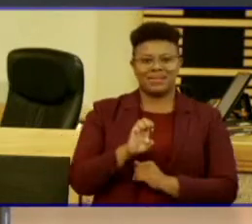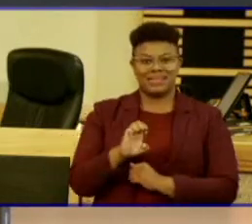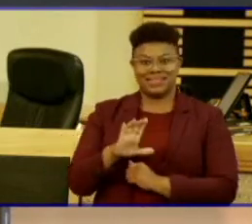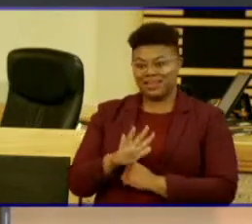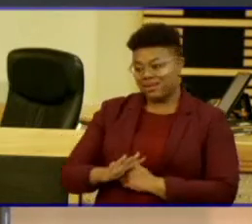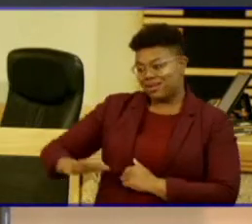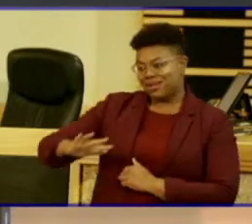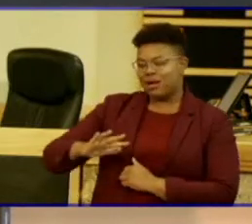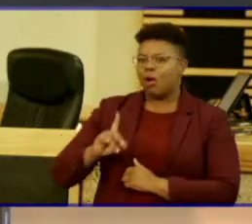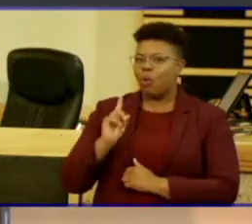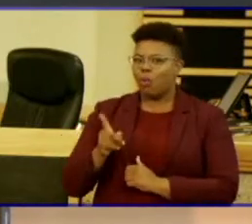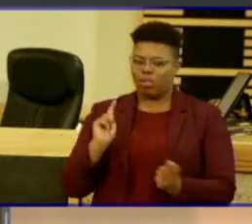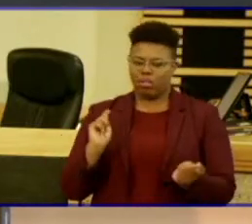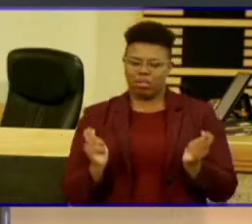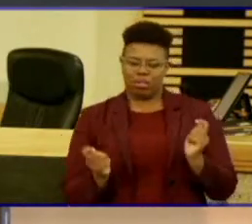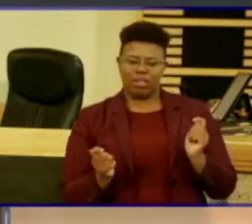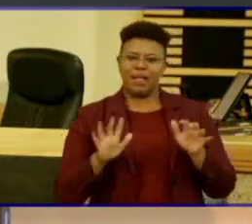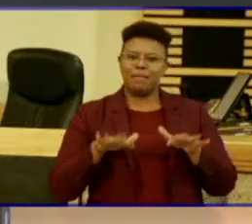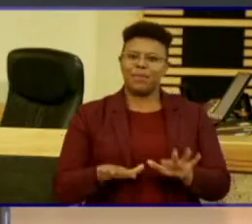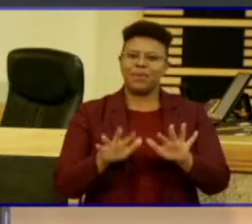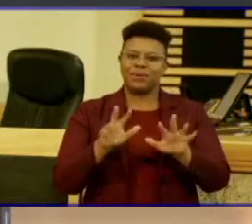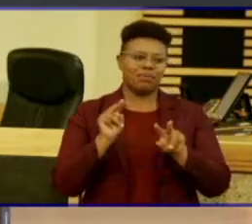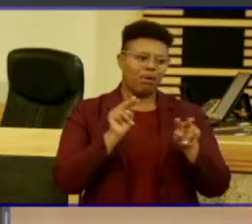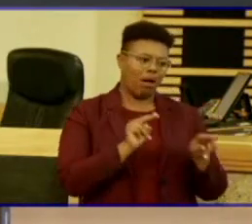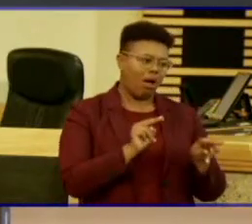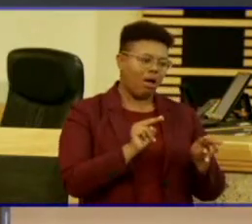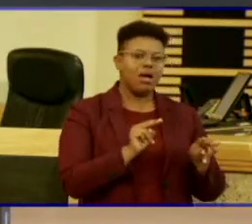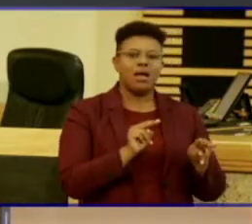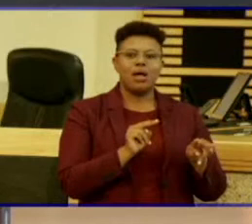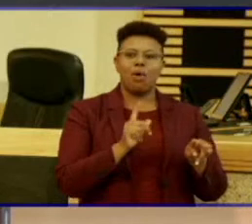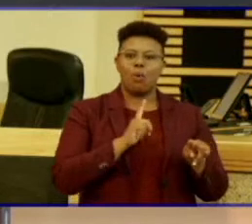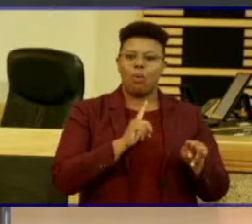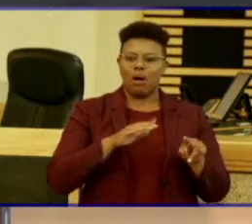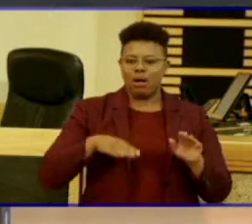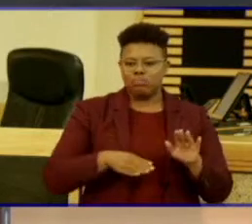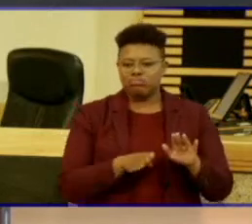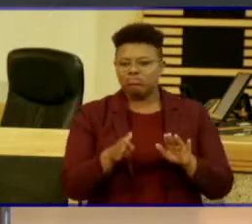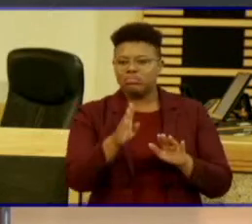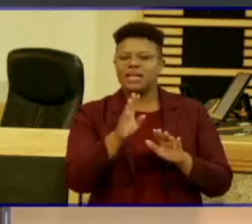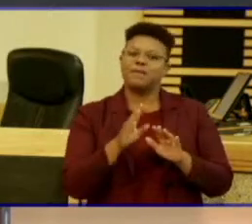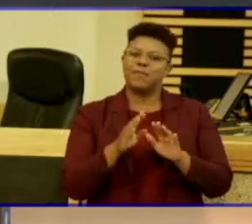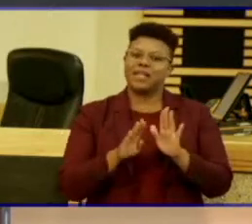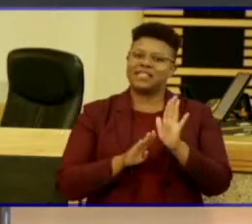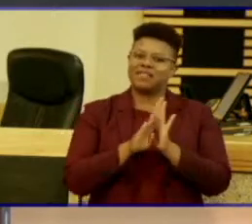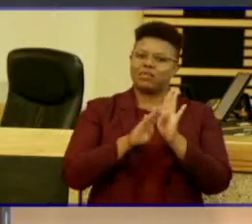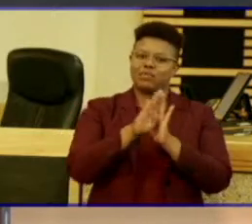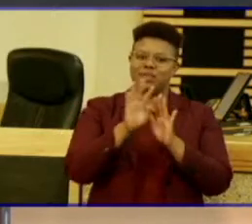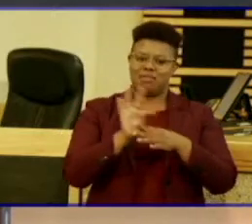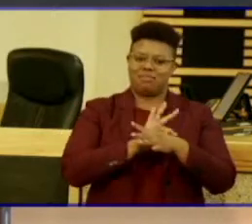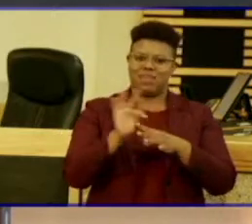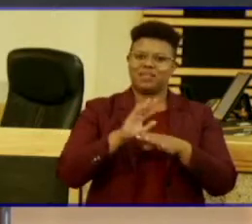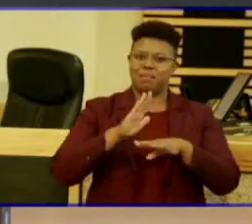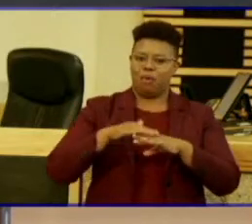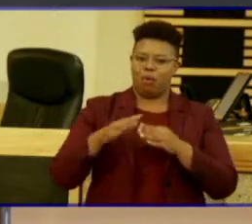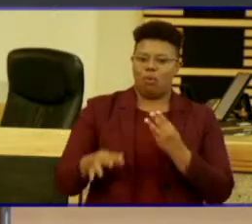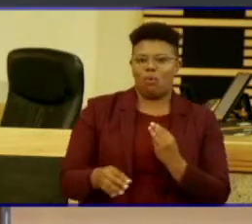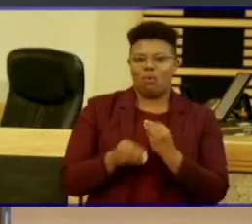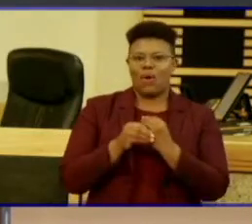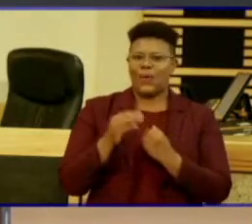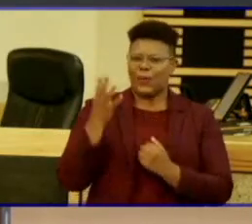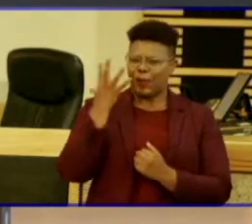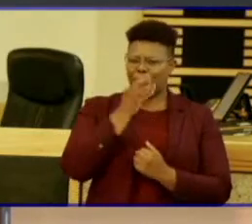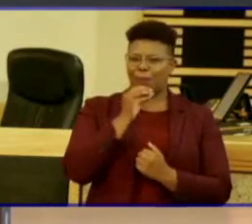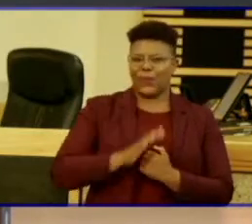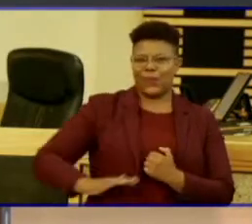reimagining of a new coastal city, which will enhance our wild coast development plans. Honorable members,